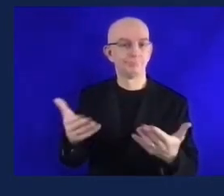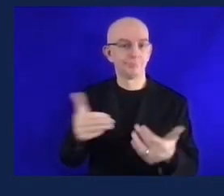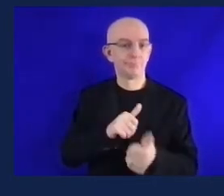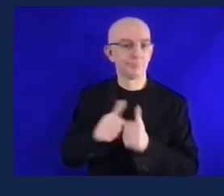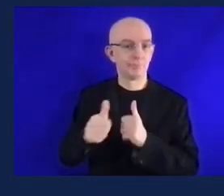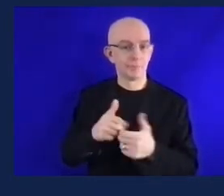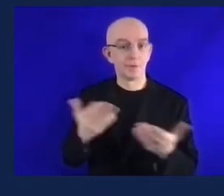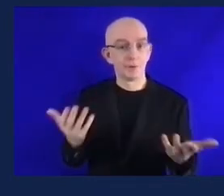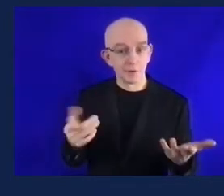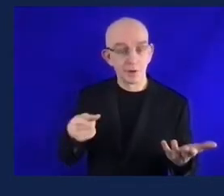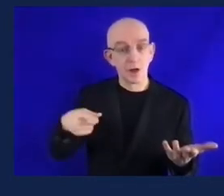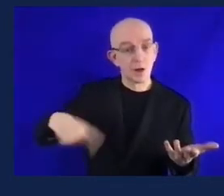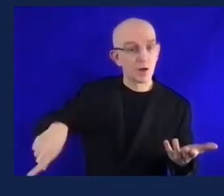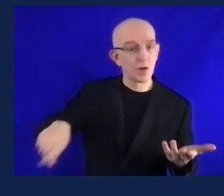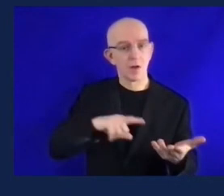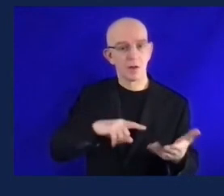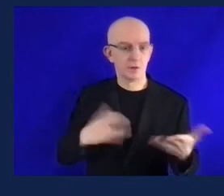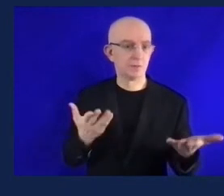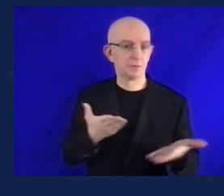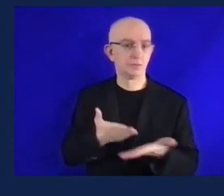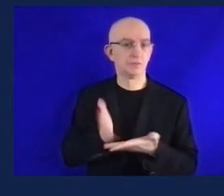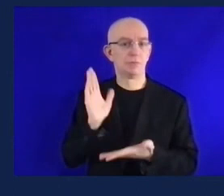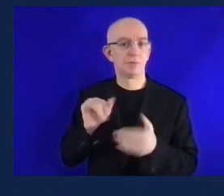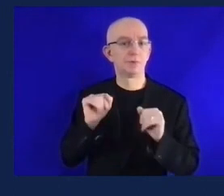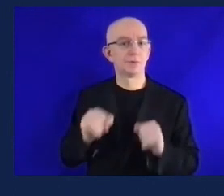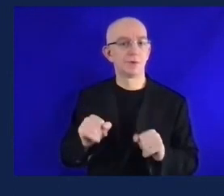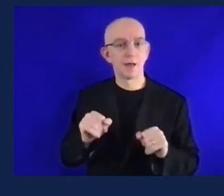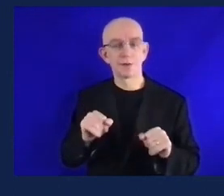The next slide, please.